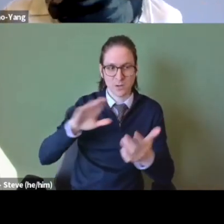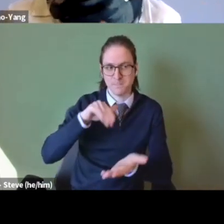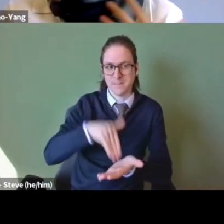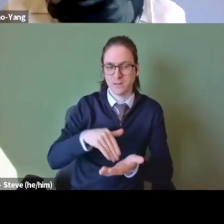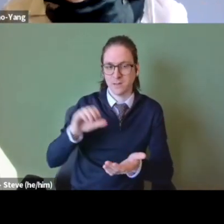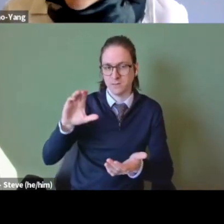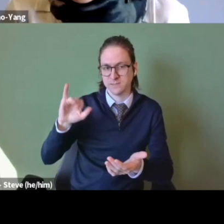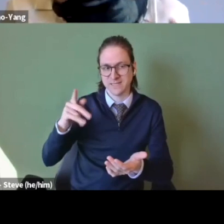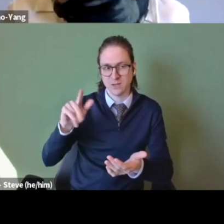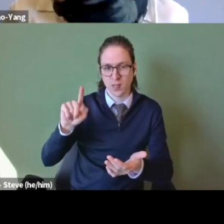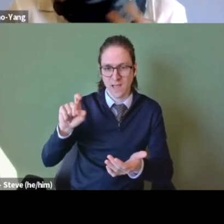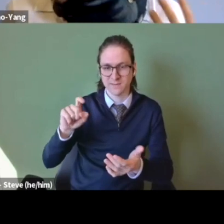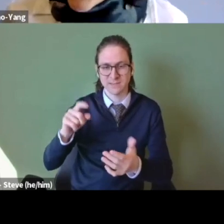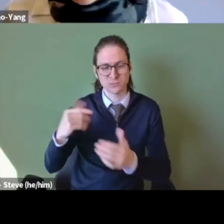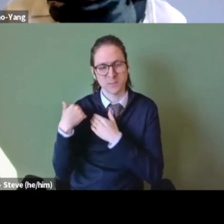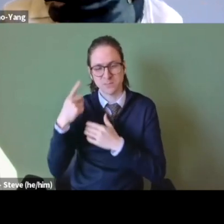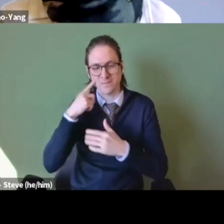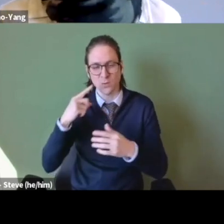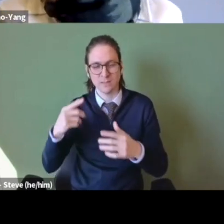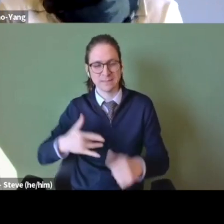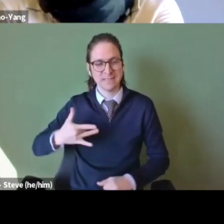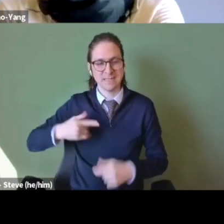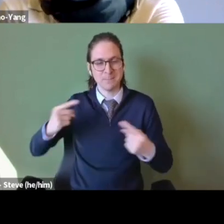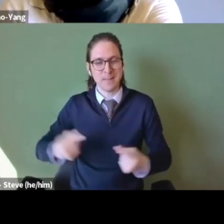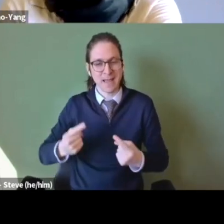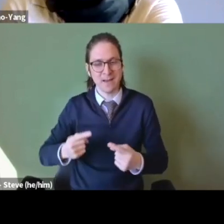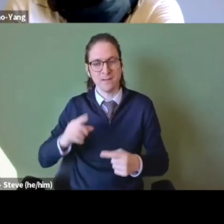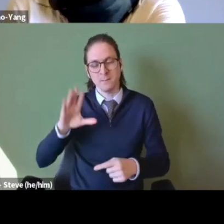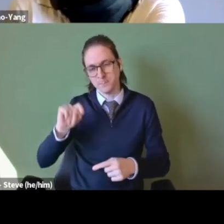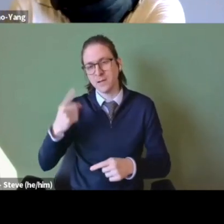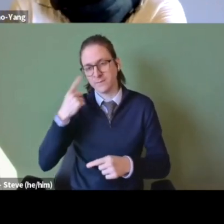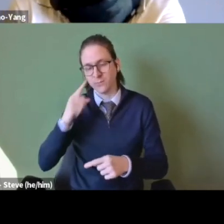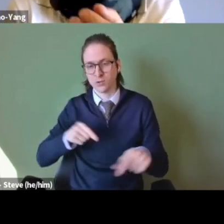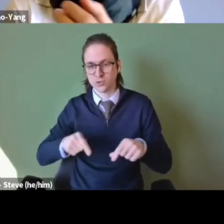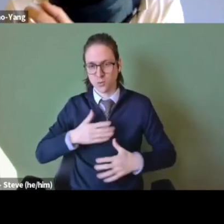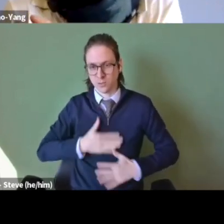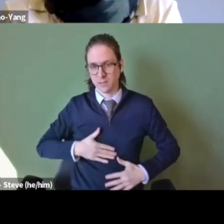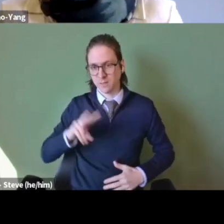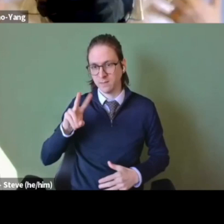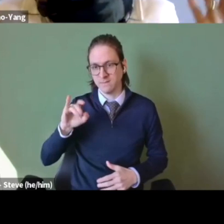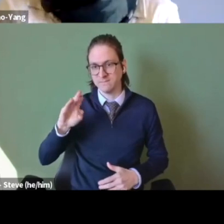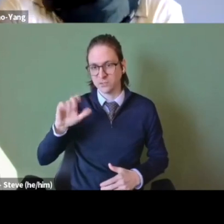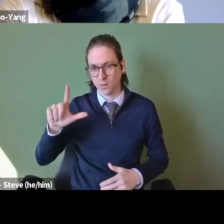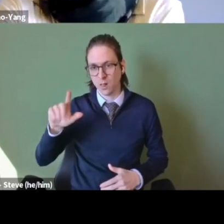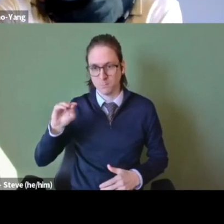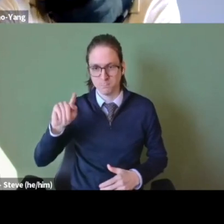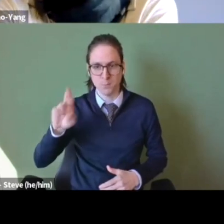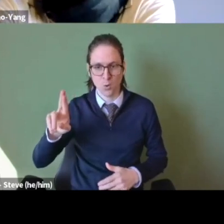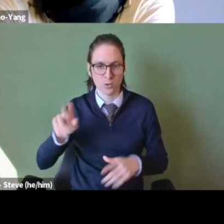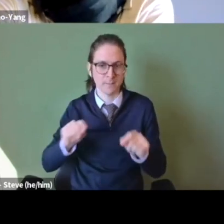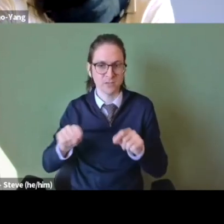but also in visceral somatomotor management. It's the system that's involved in